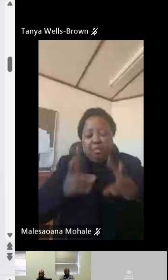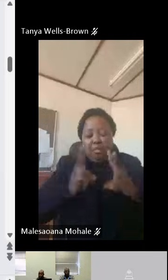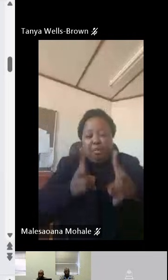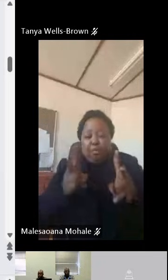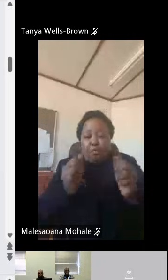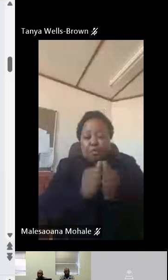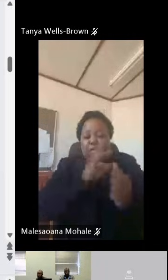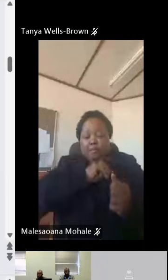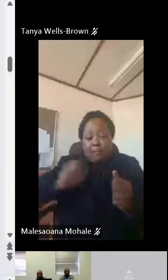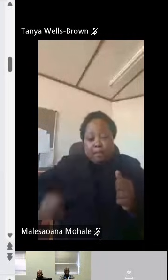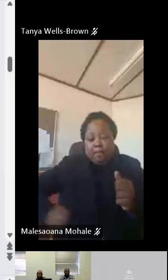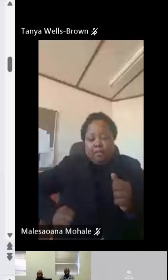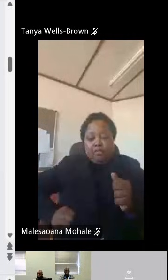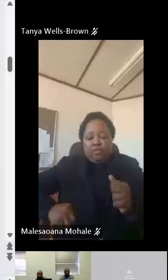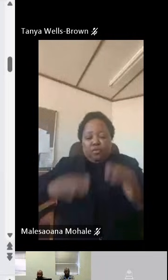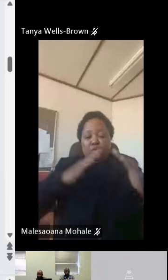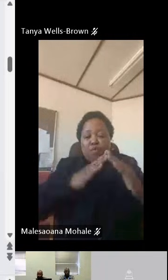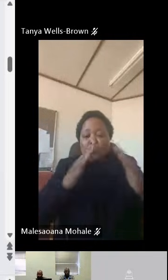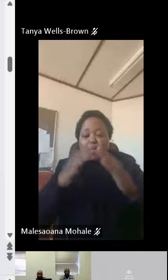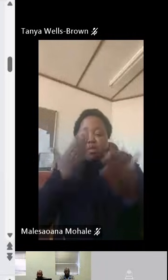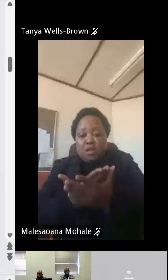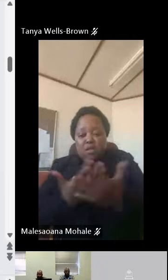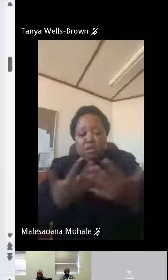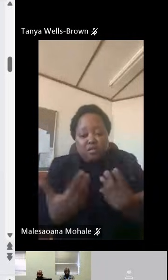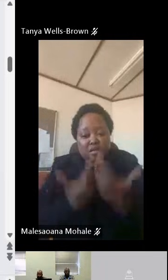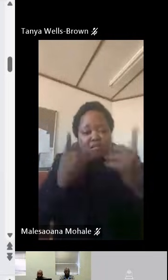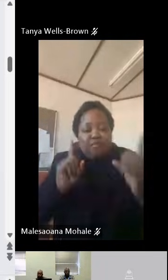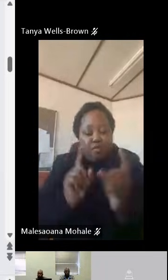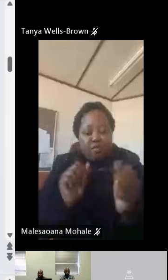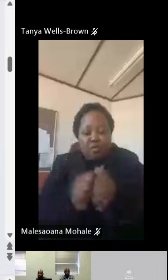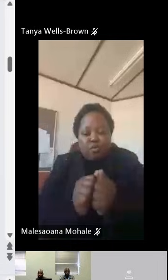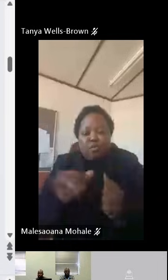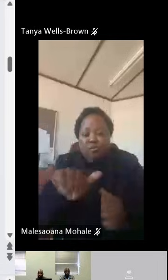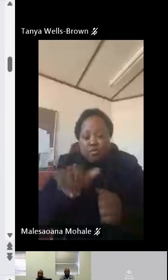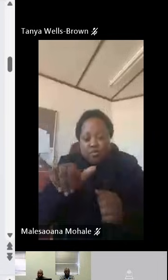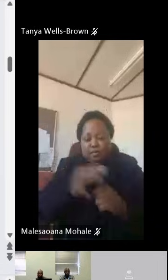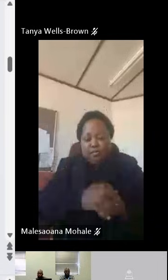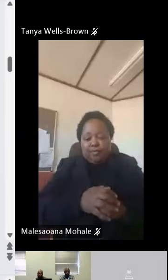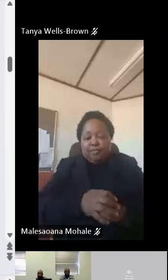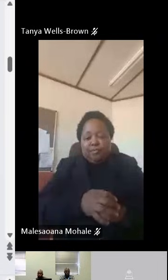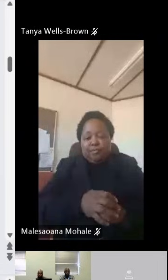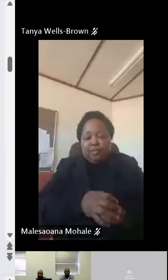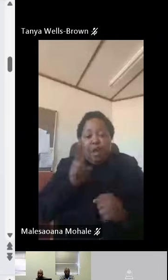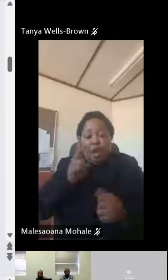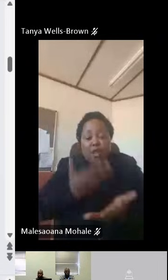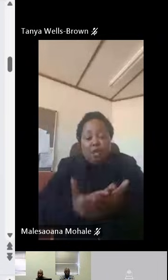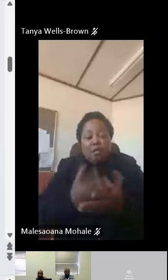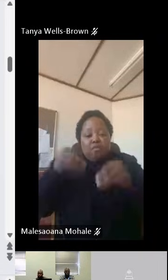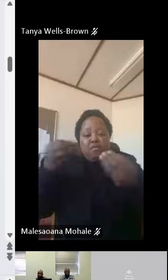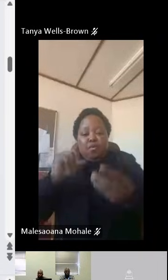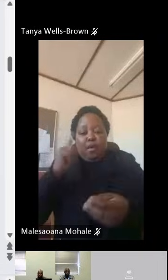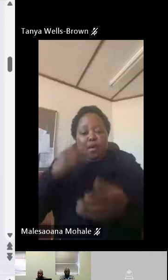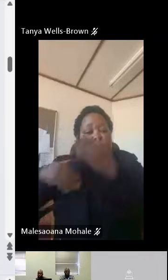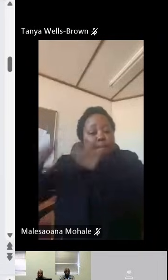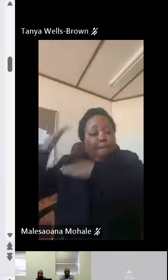through. And this also gives us also a background also